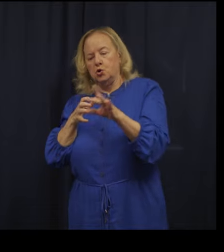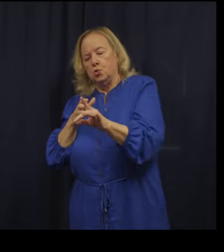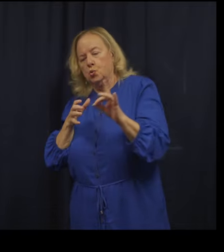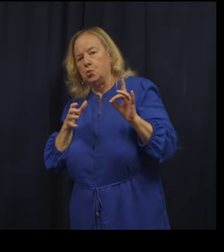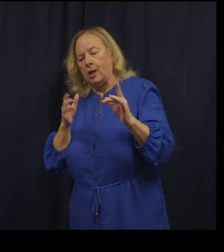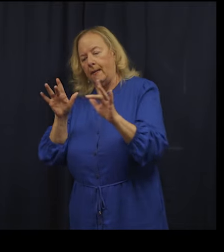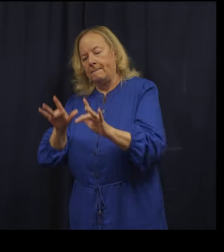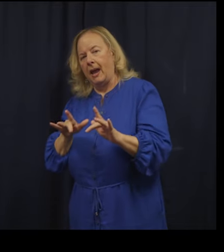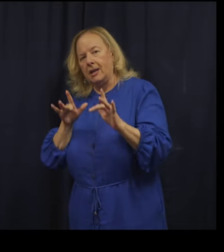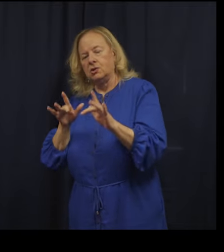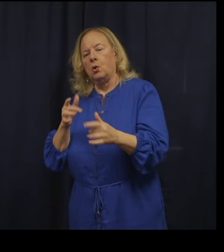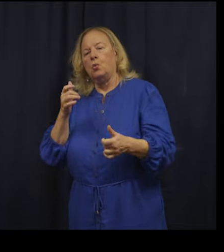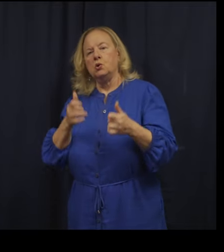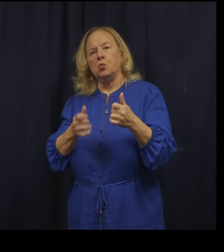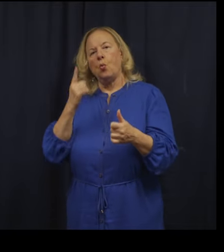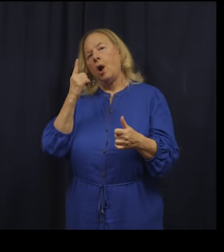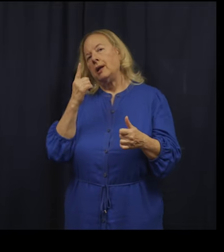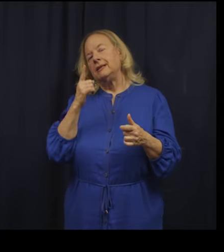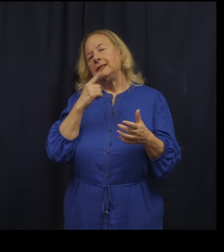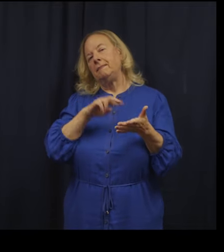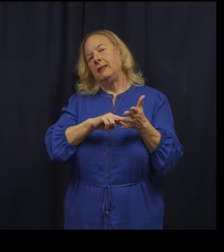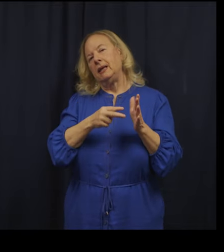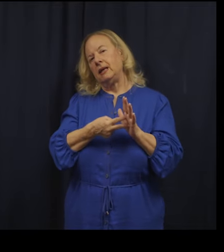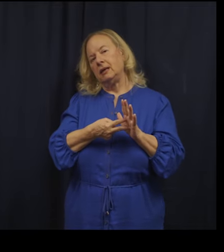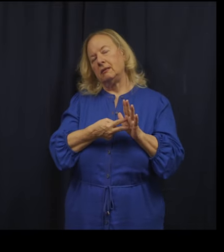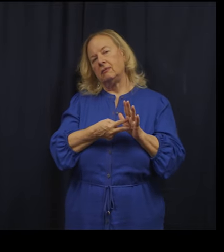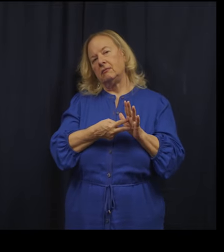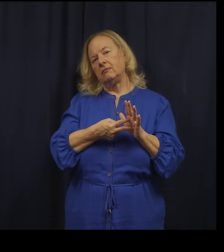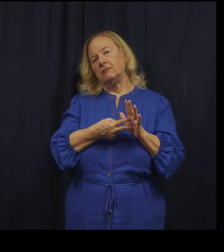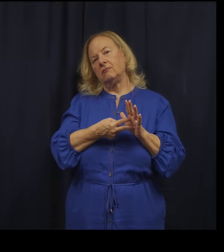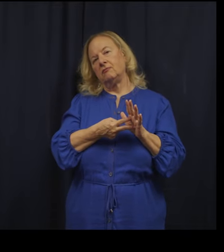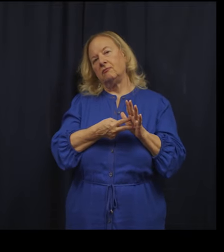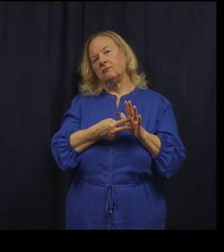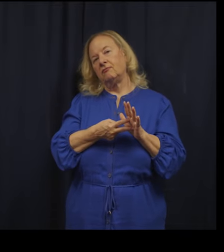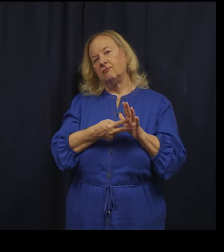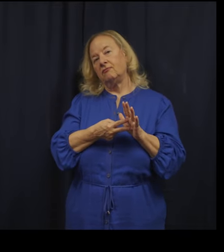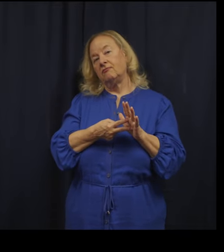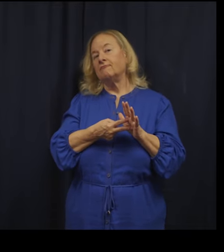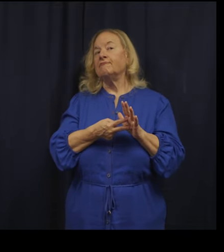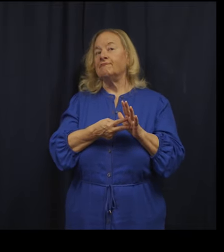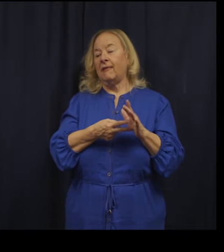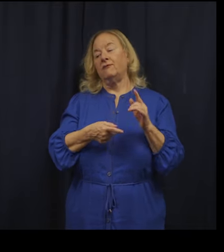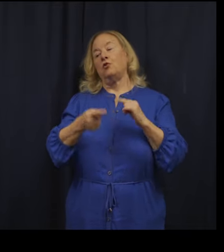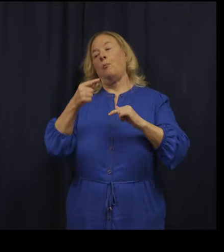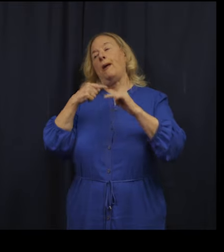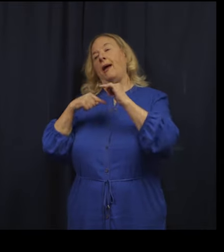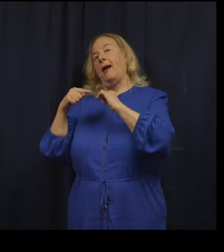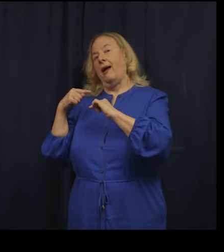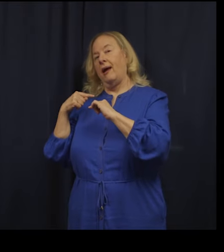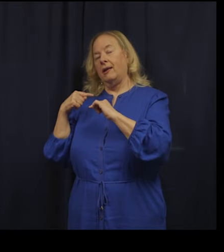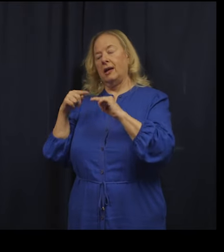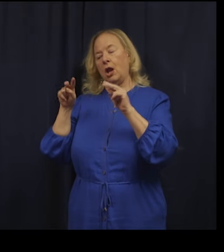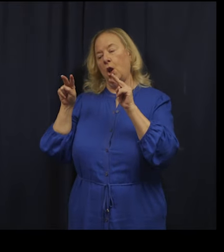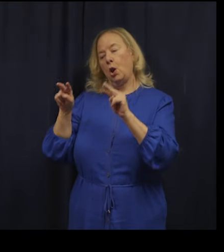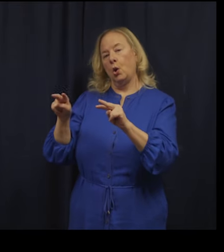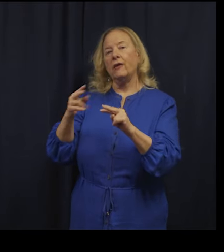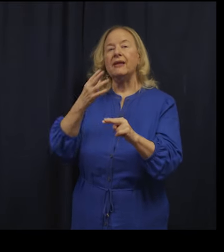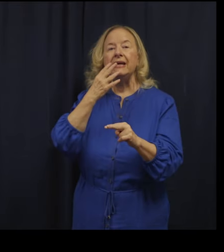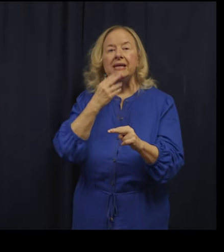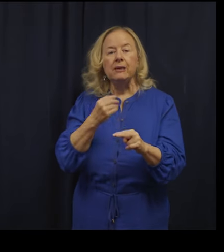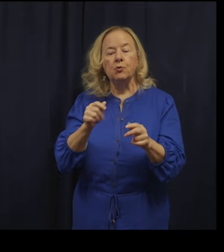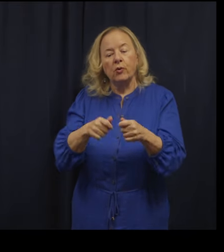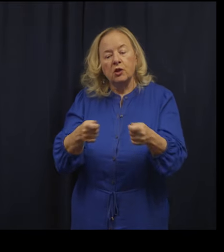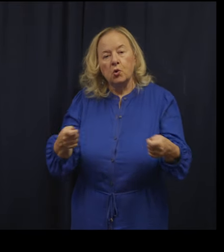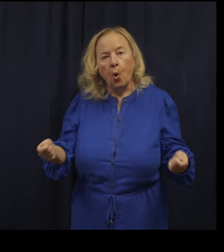will have compassion, which one of those is he talking about? Well, you have to go back and look at the Hebrew